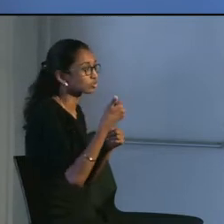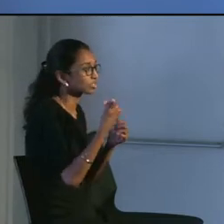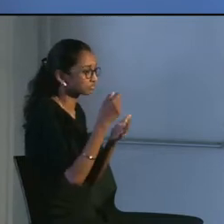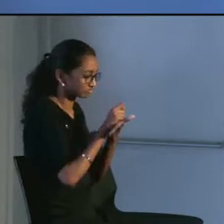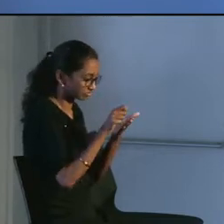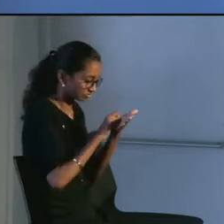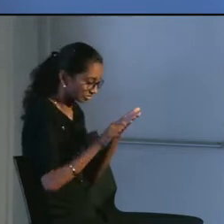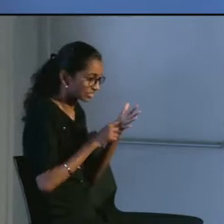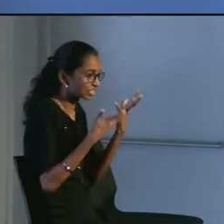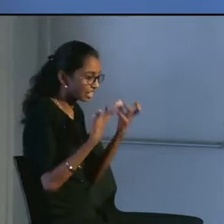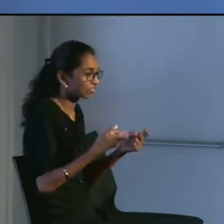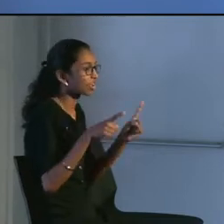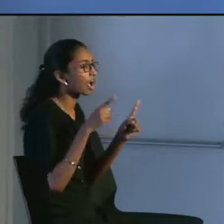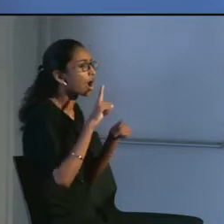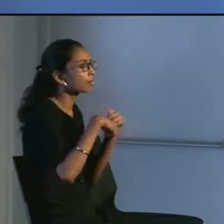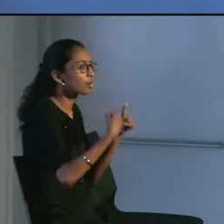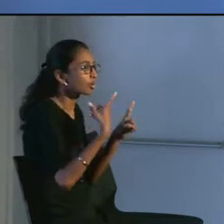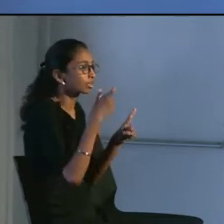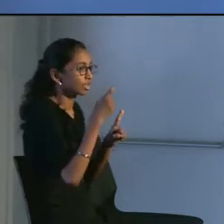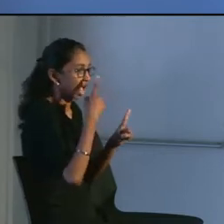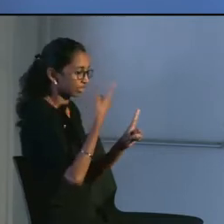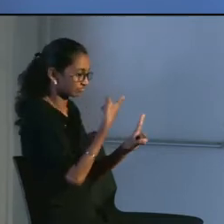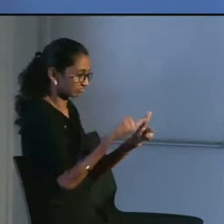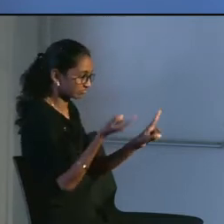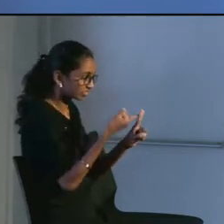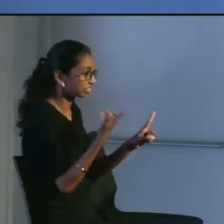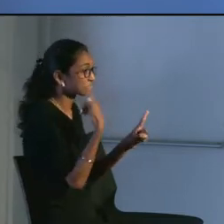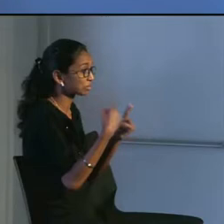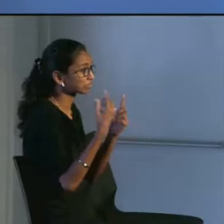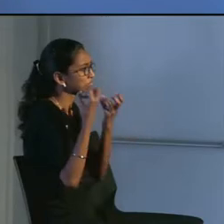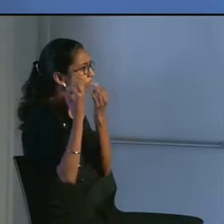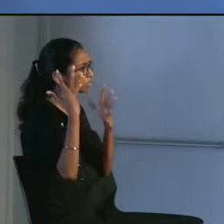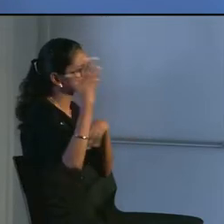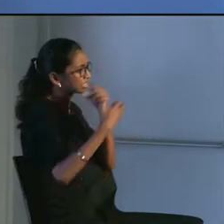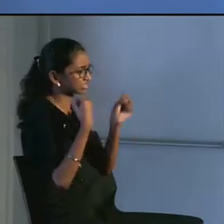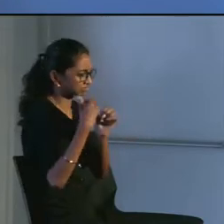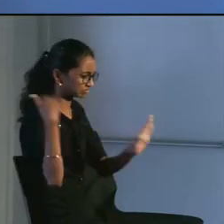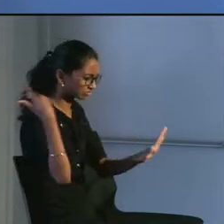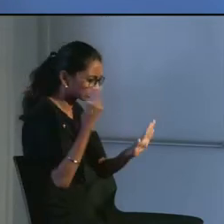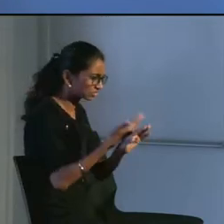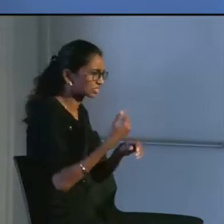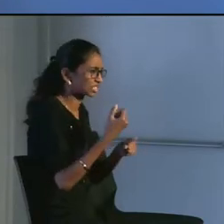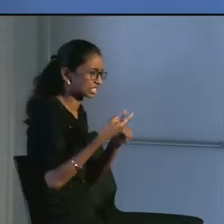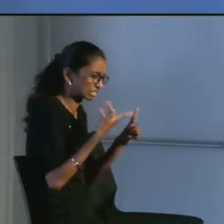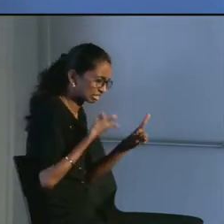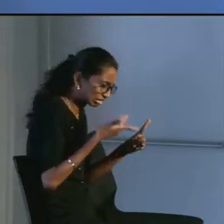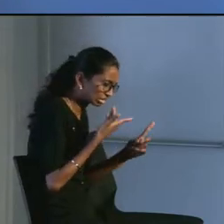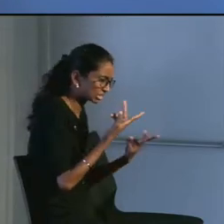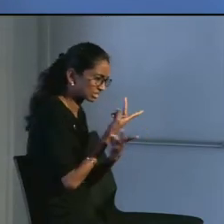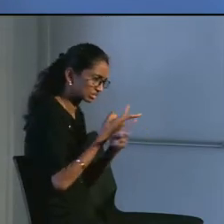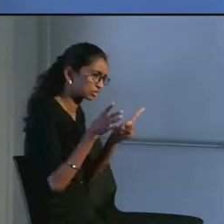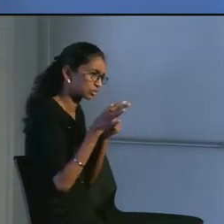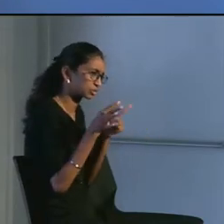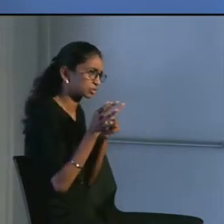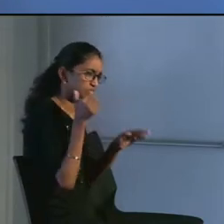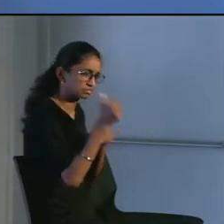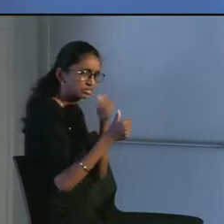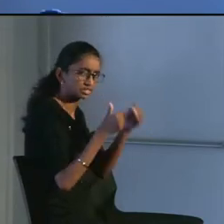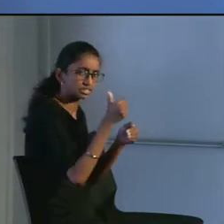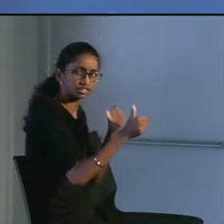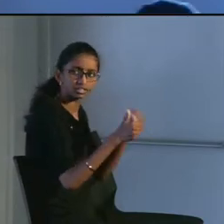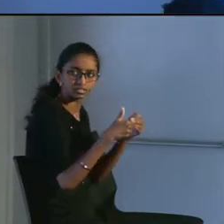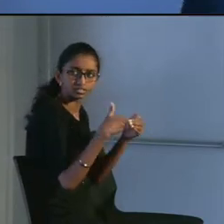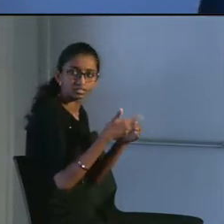or domestic violence, which are a product of years and years of intervention and training and so on and so forth,